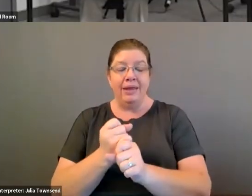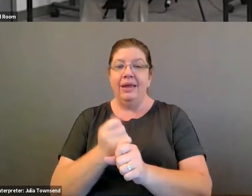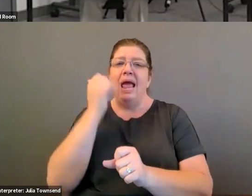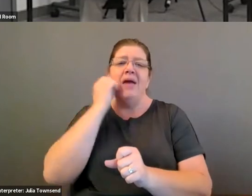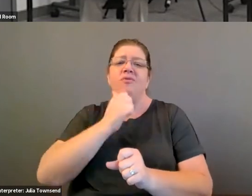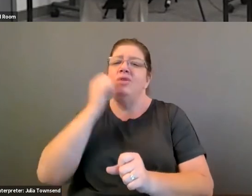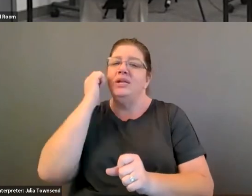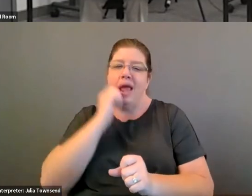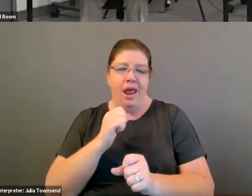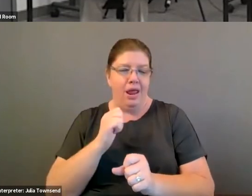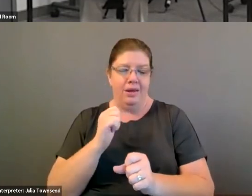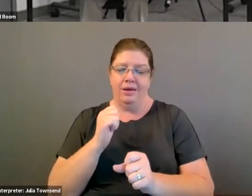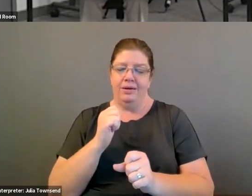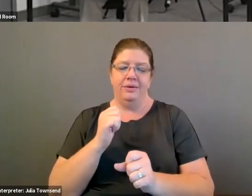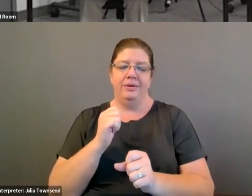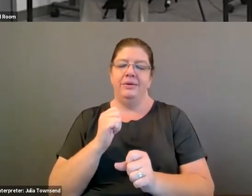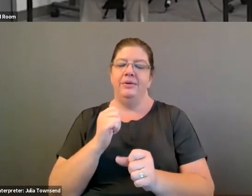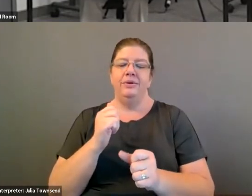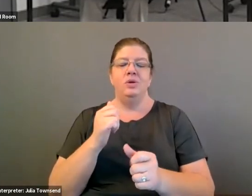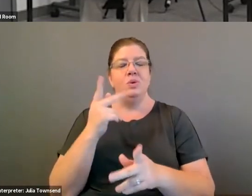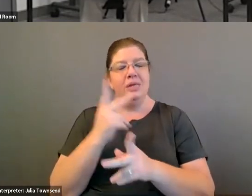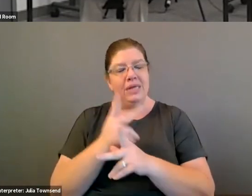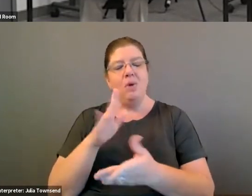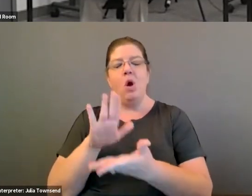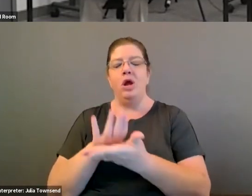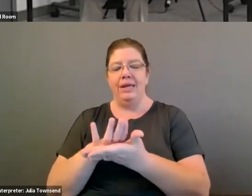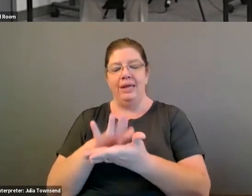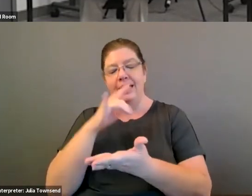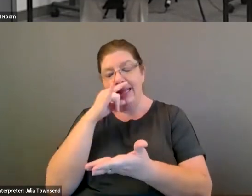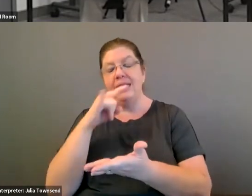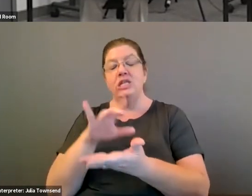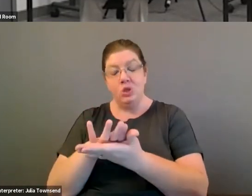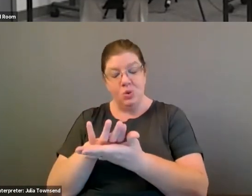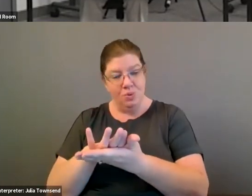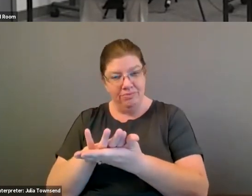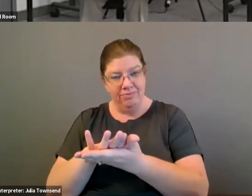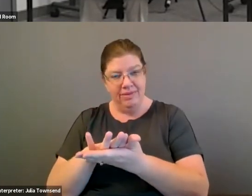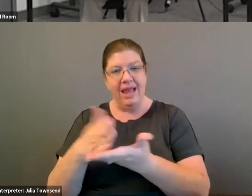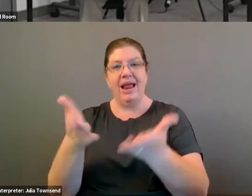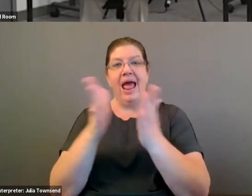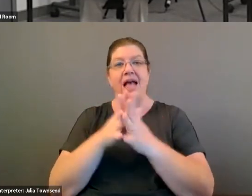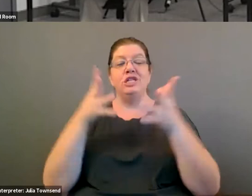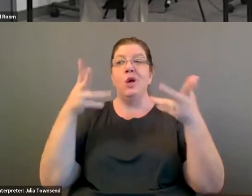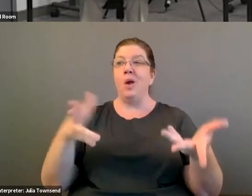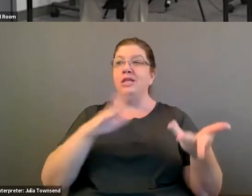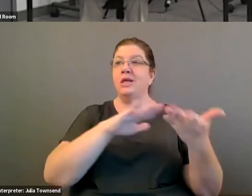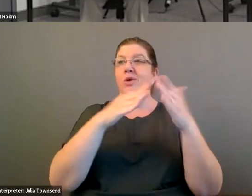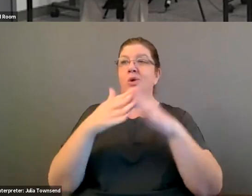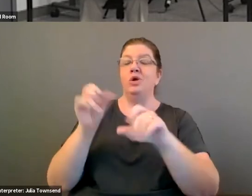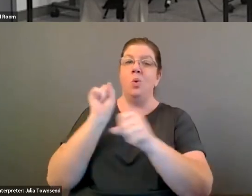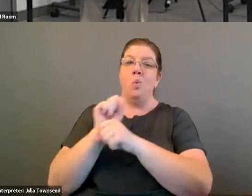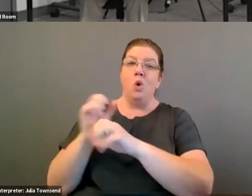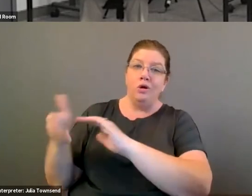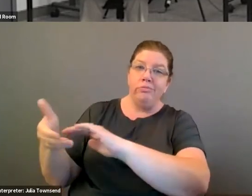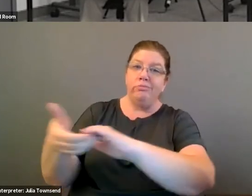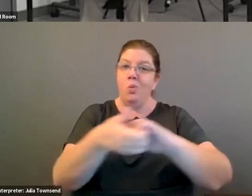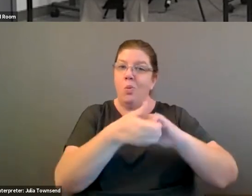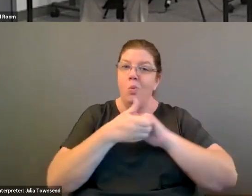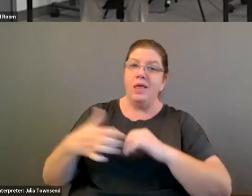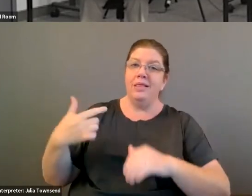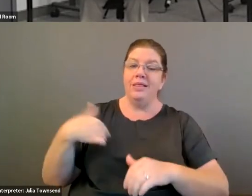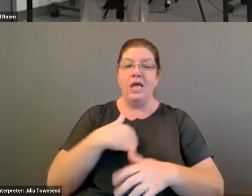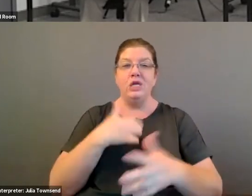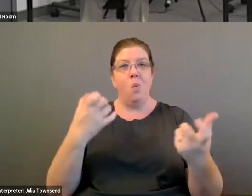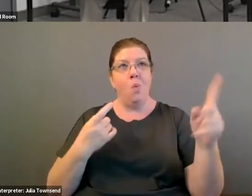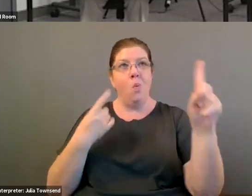day to keep our kids in school, and I invite the rest of the community to work with us to keep our kids in